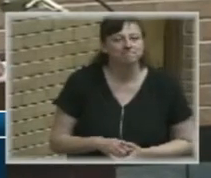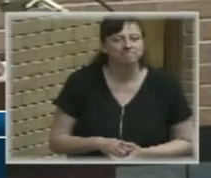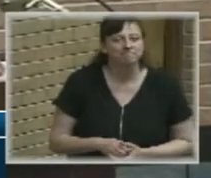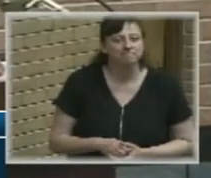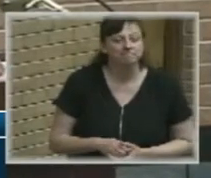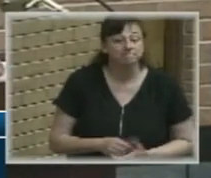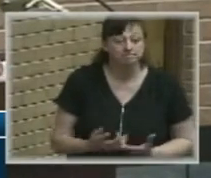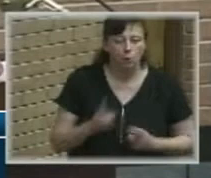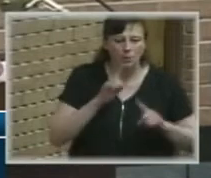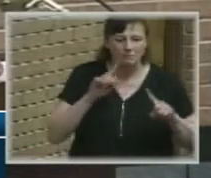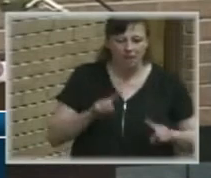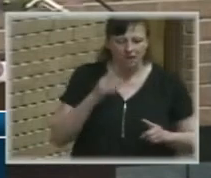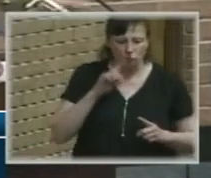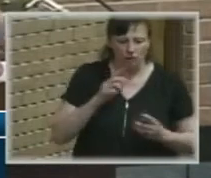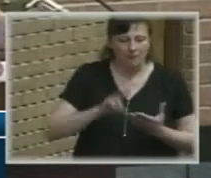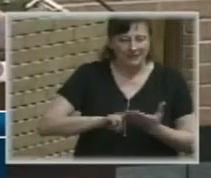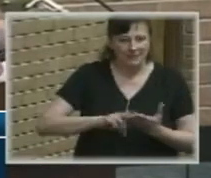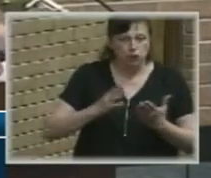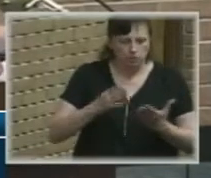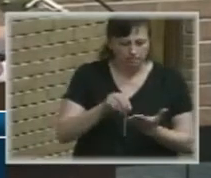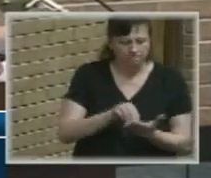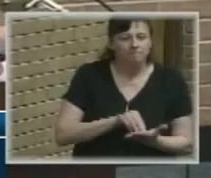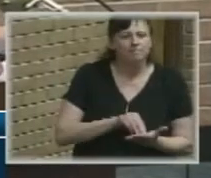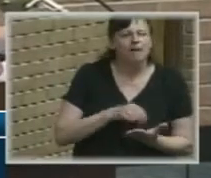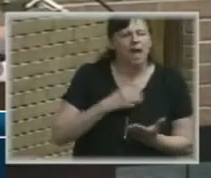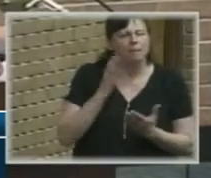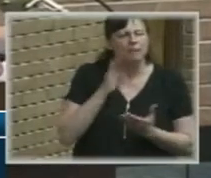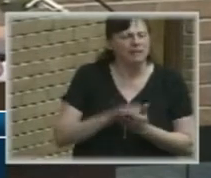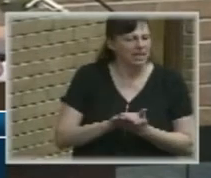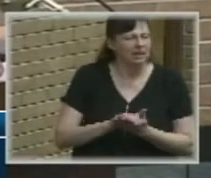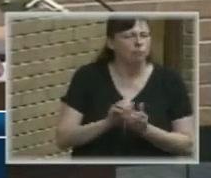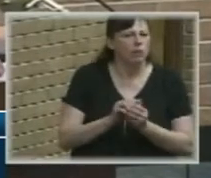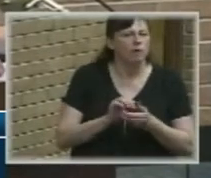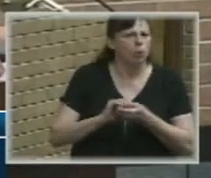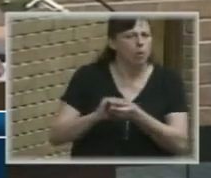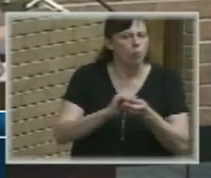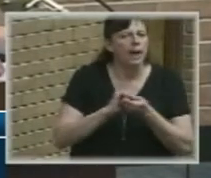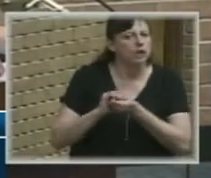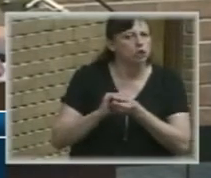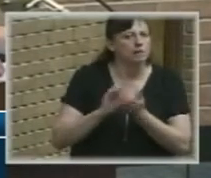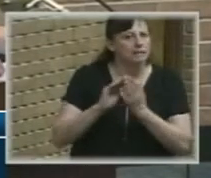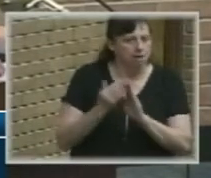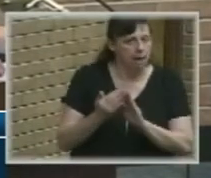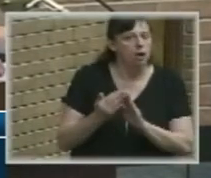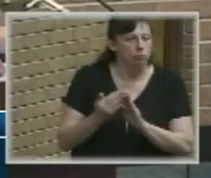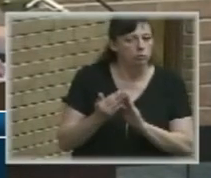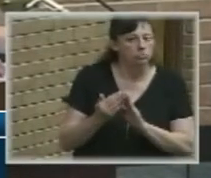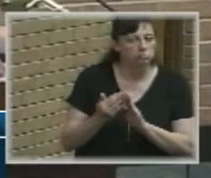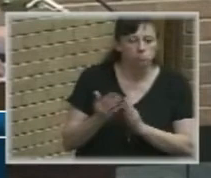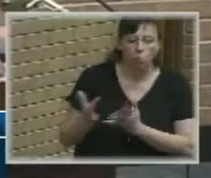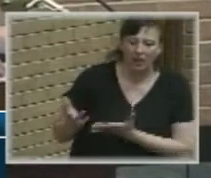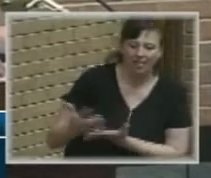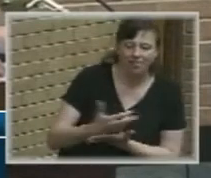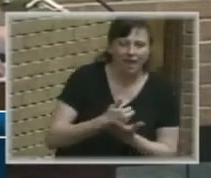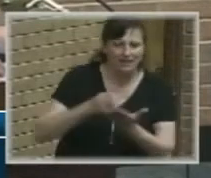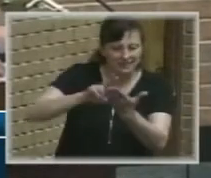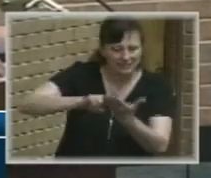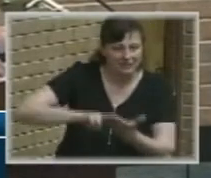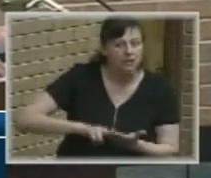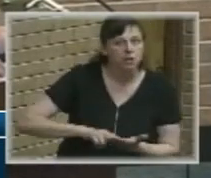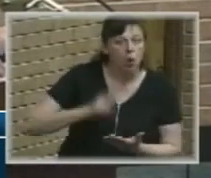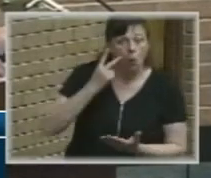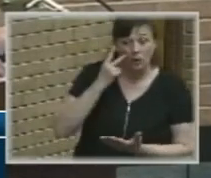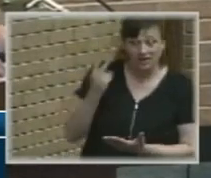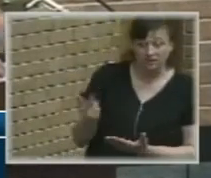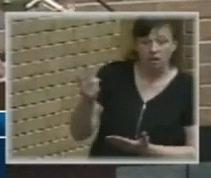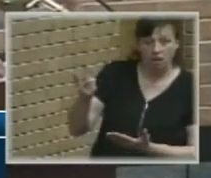response to the petition, perhaps, I believe with the cooperation of the town, shortly after we started collecting signatures, there were some improvements on the house